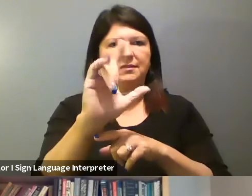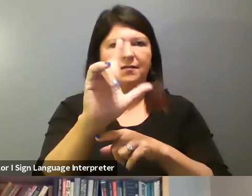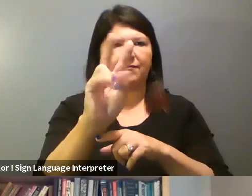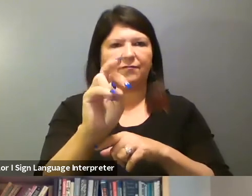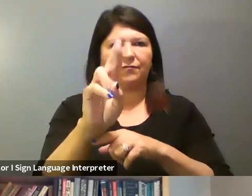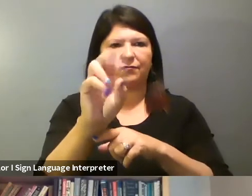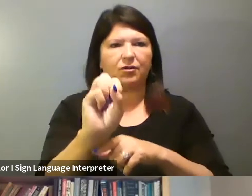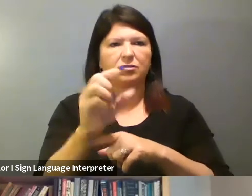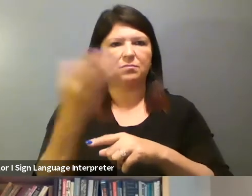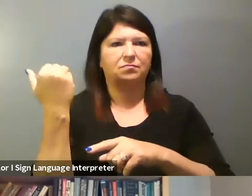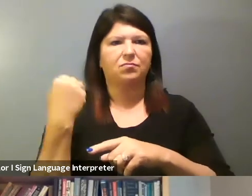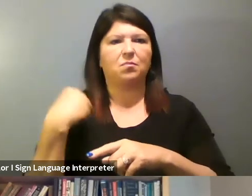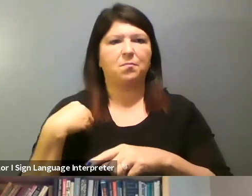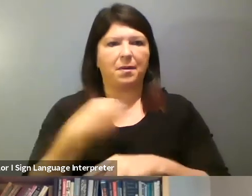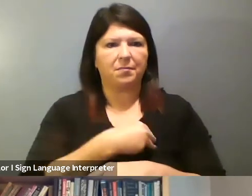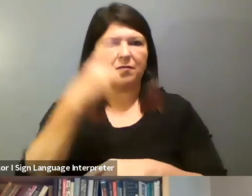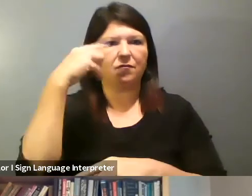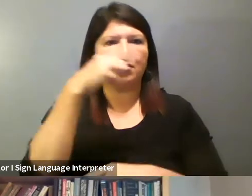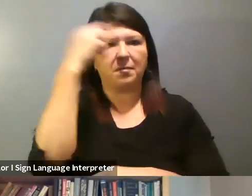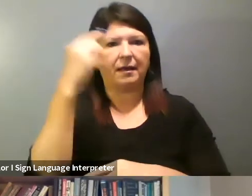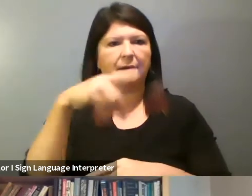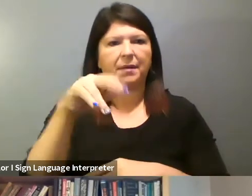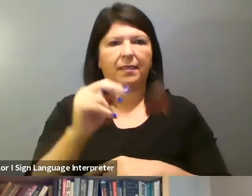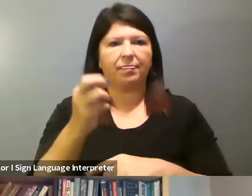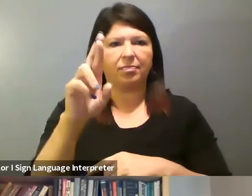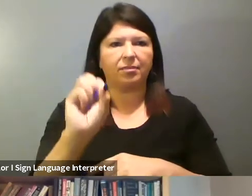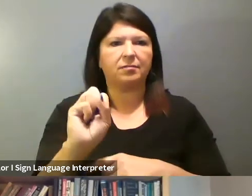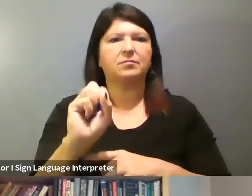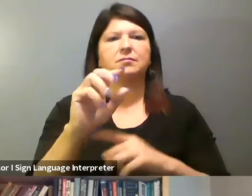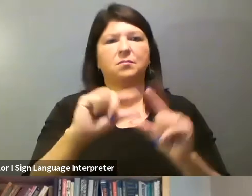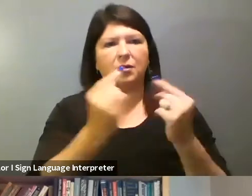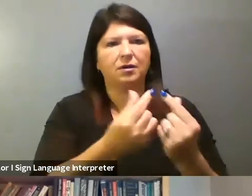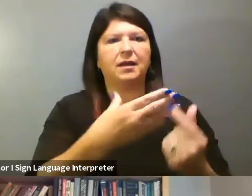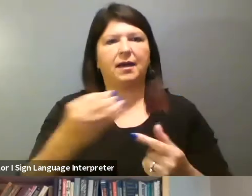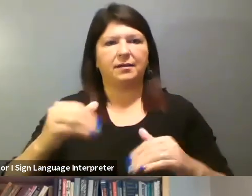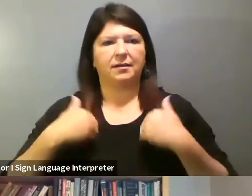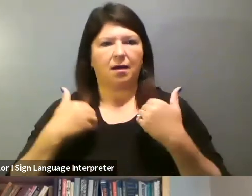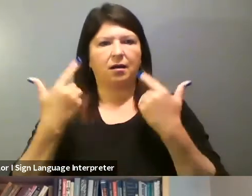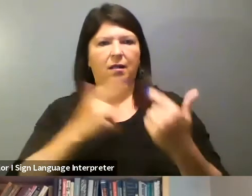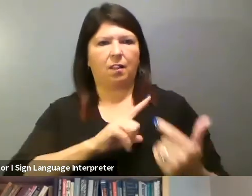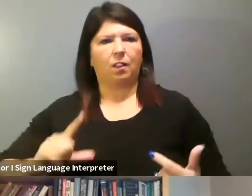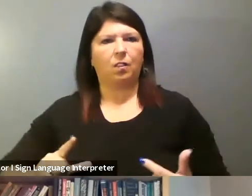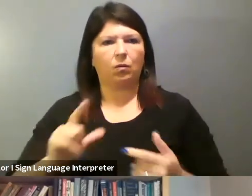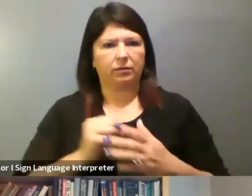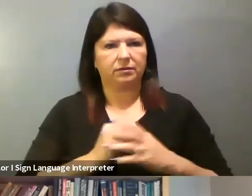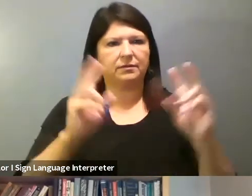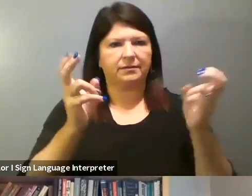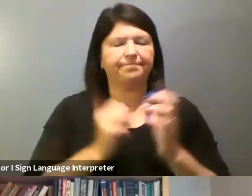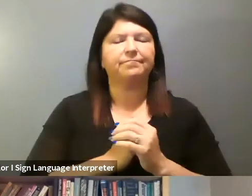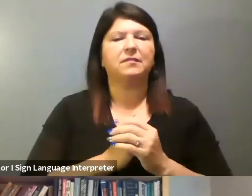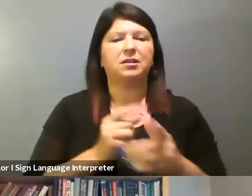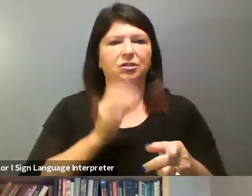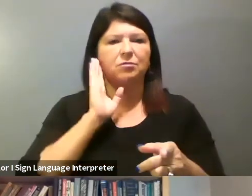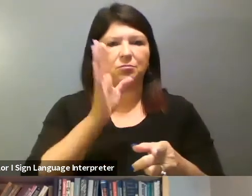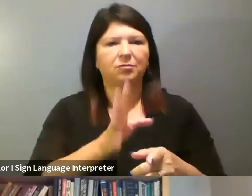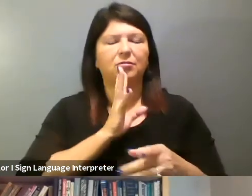Young Lords. And she's also a healthcare activist, and she will tell you a little bit more about her community